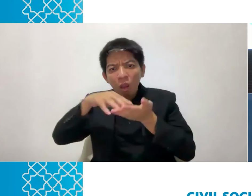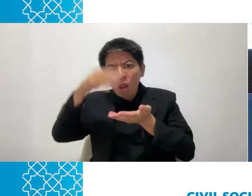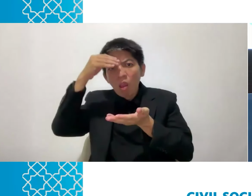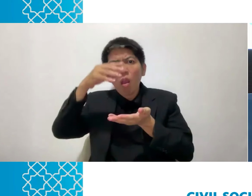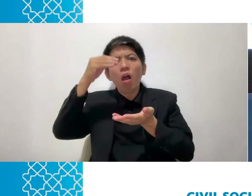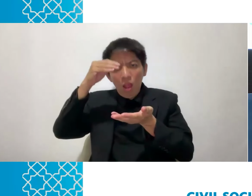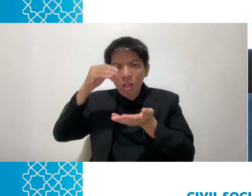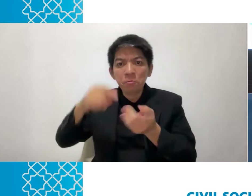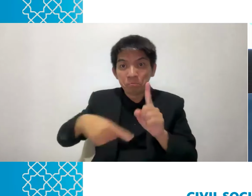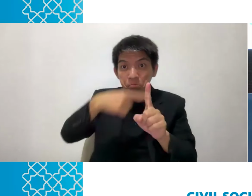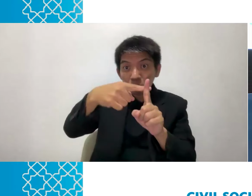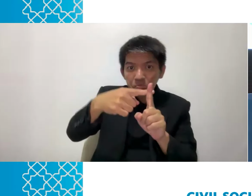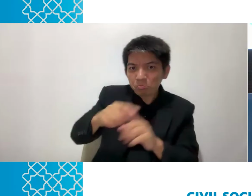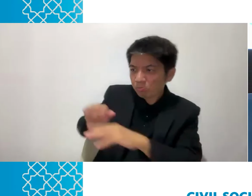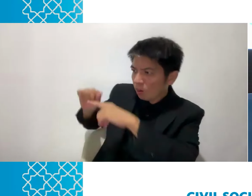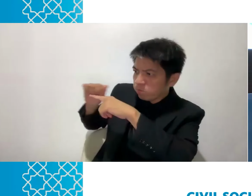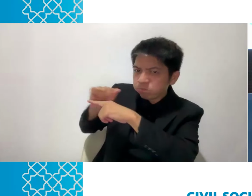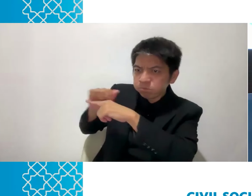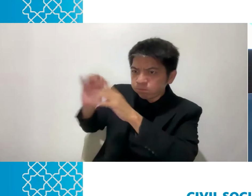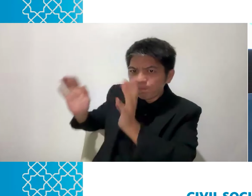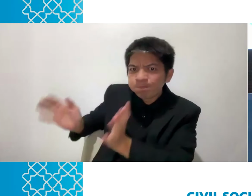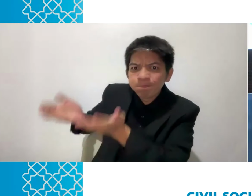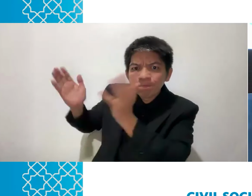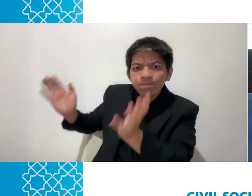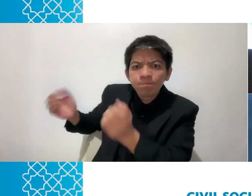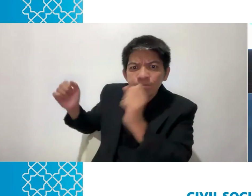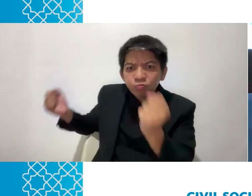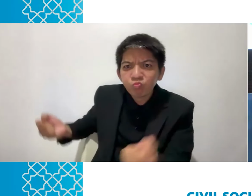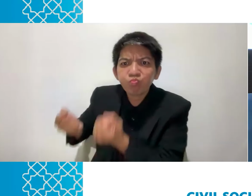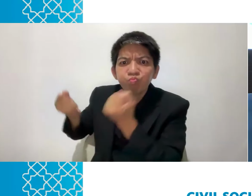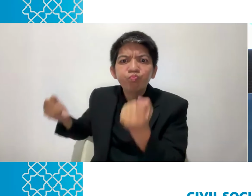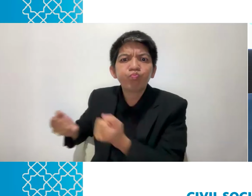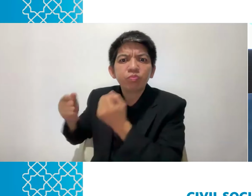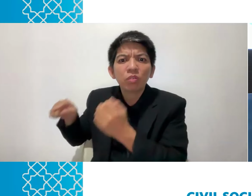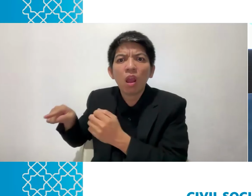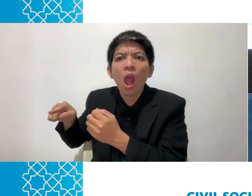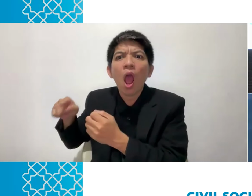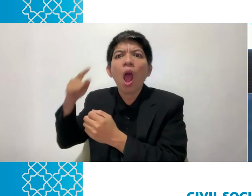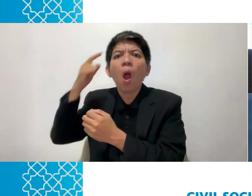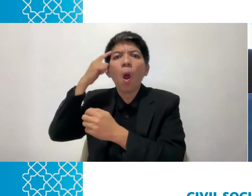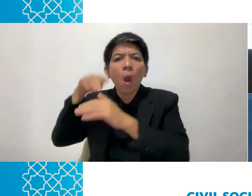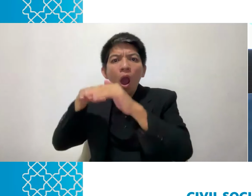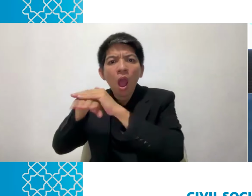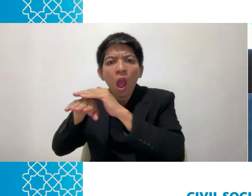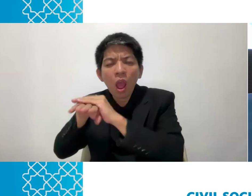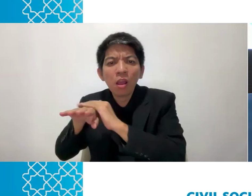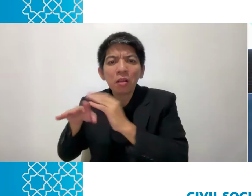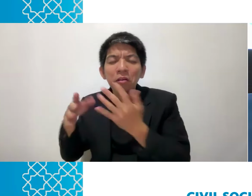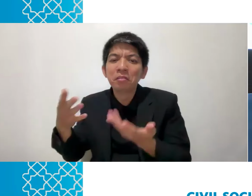access to, in our farmers, for example, to have better access to